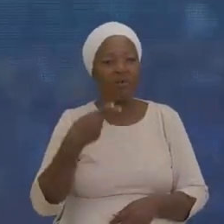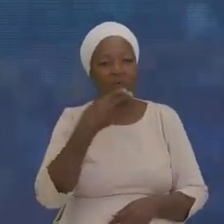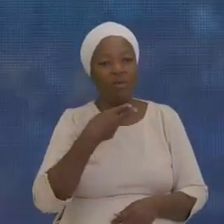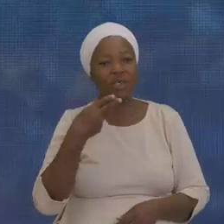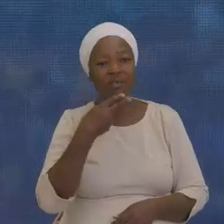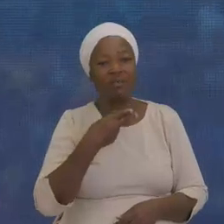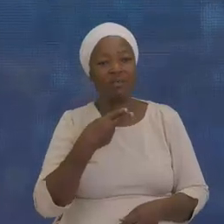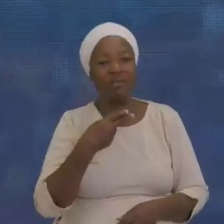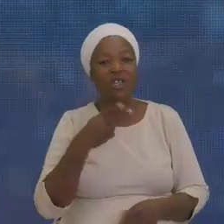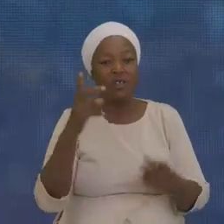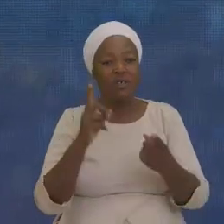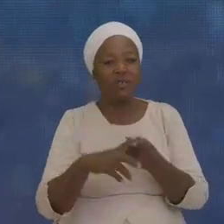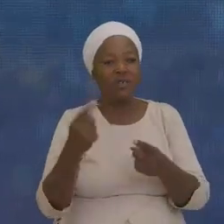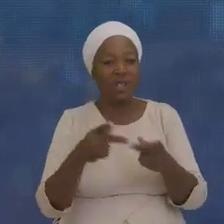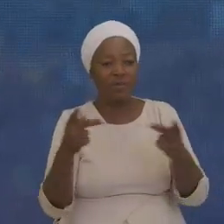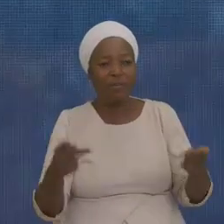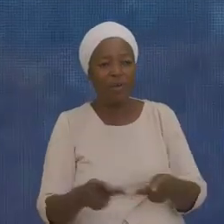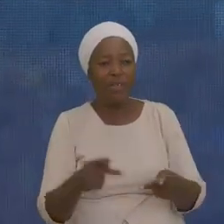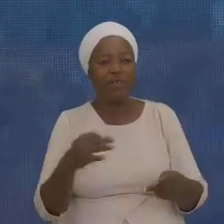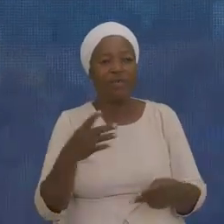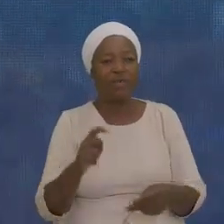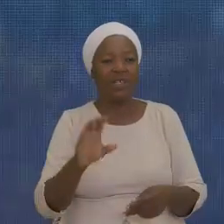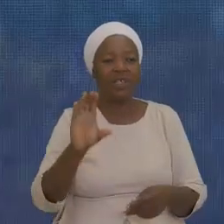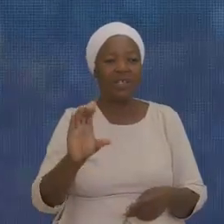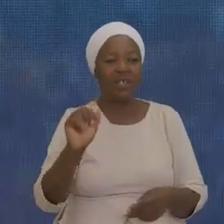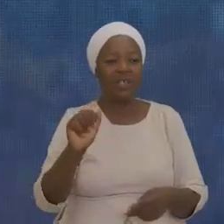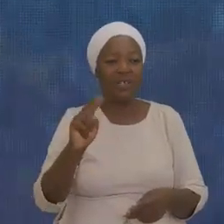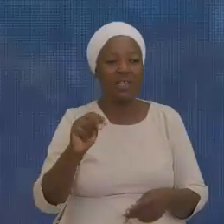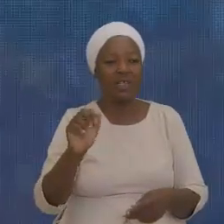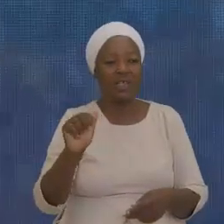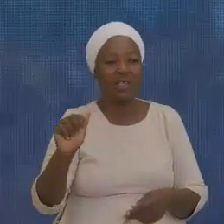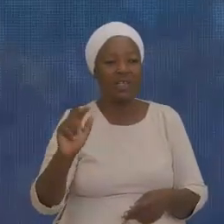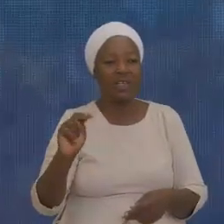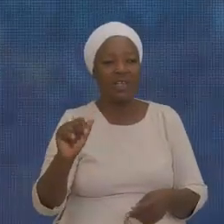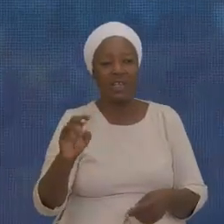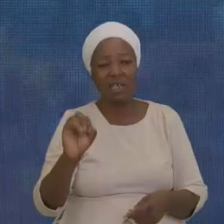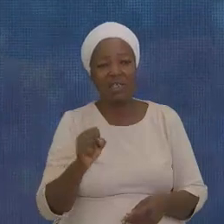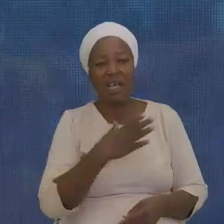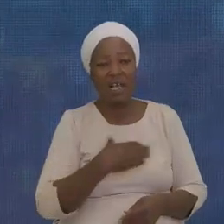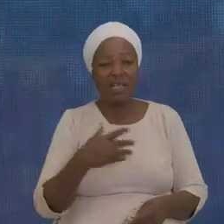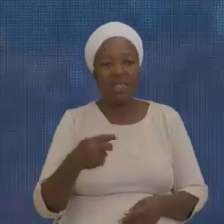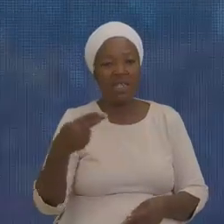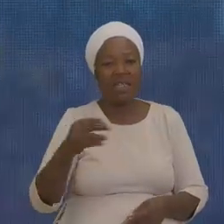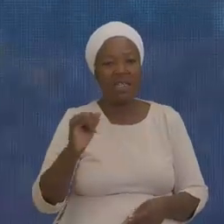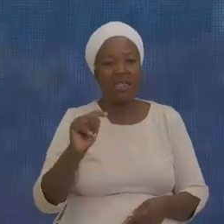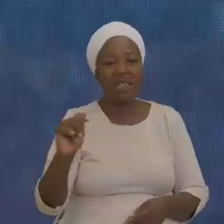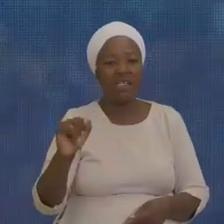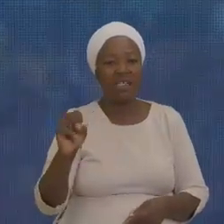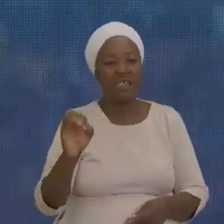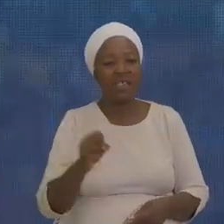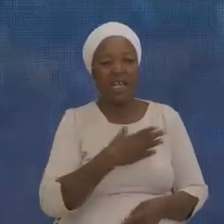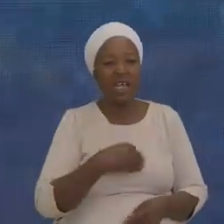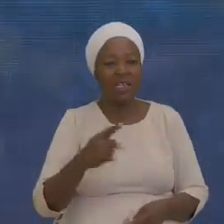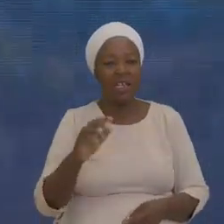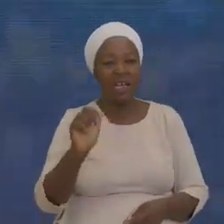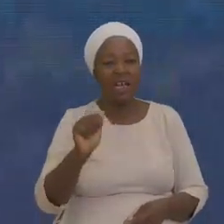Unto the place of the Canaanites and the Hivites and the Amorites